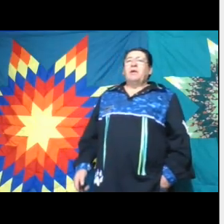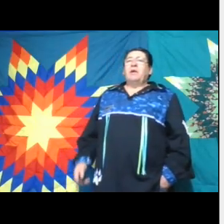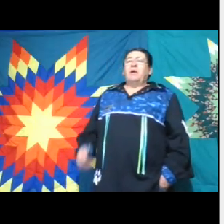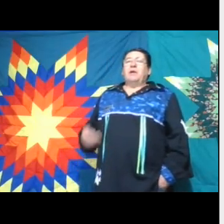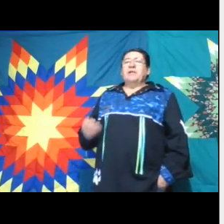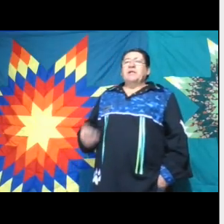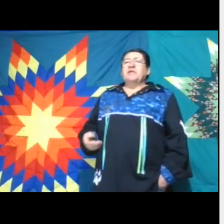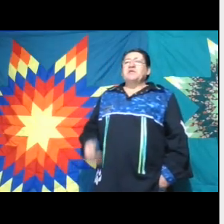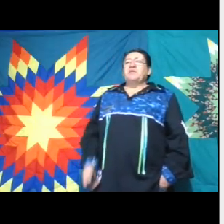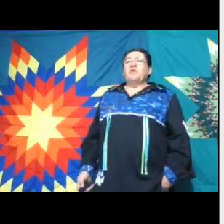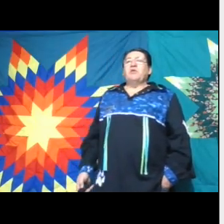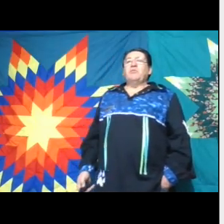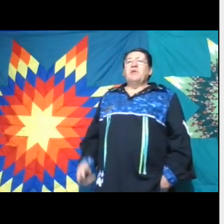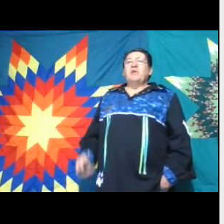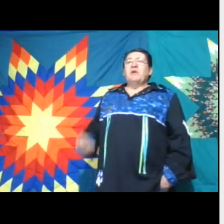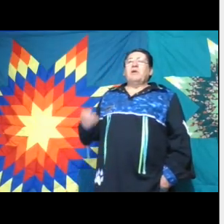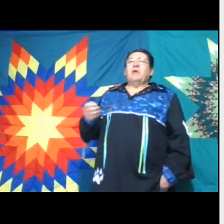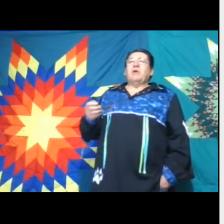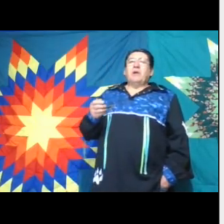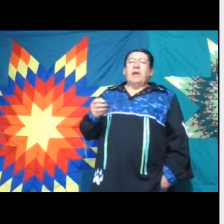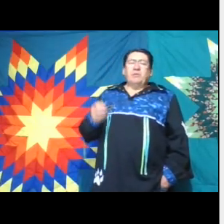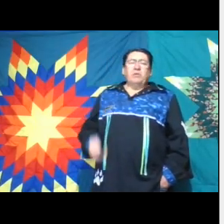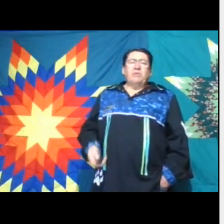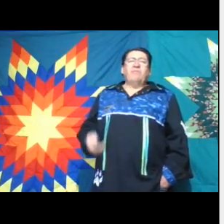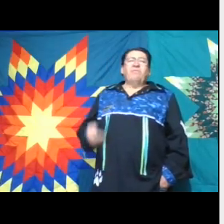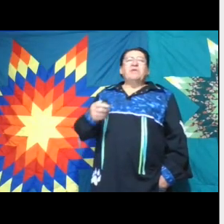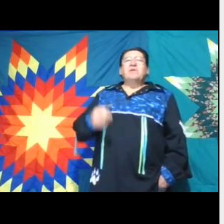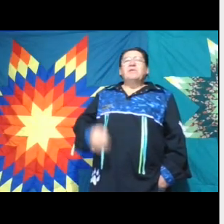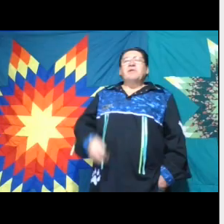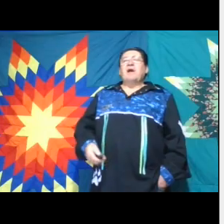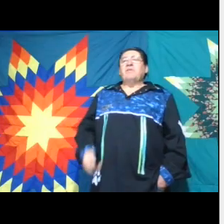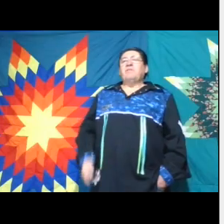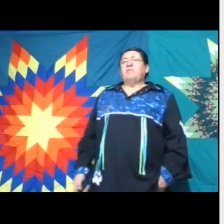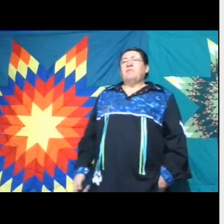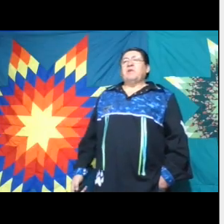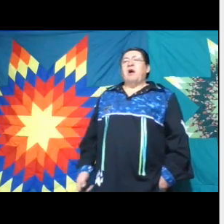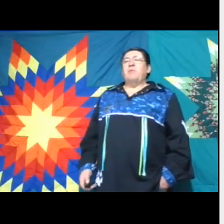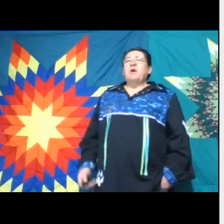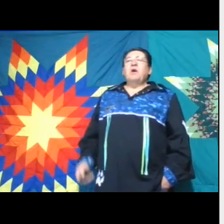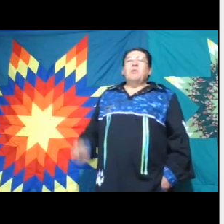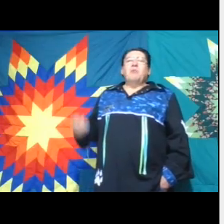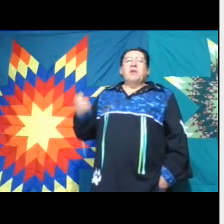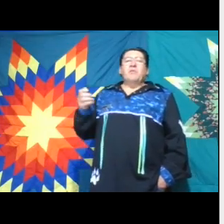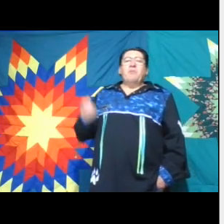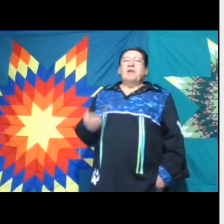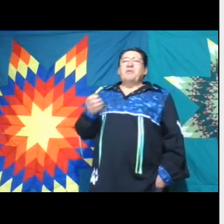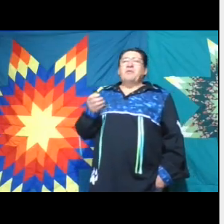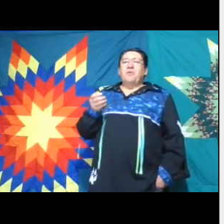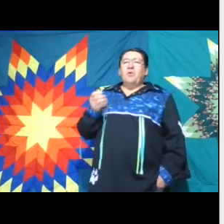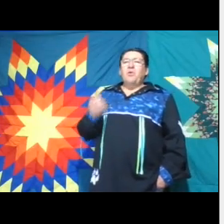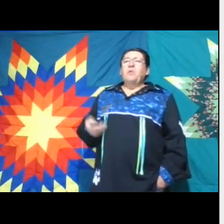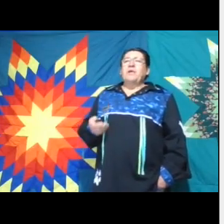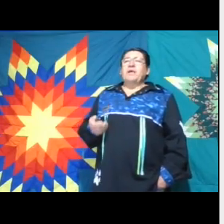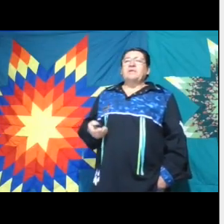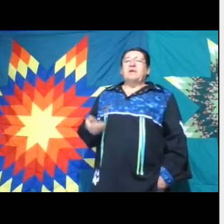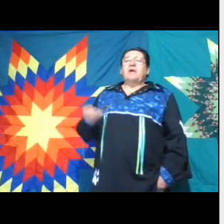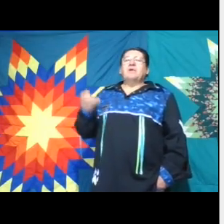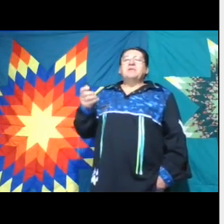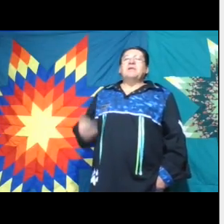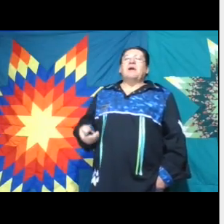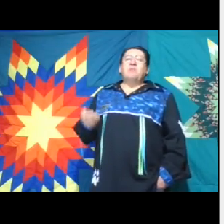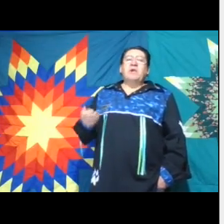to Indigenous recruitment, it will filter down from the top. But no matter who it